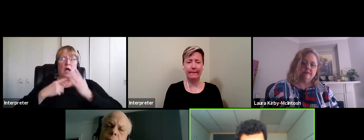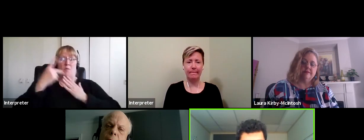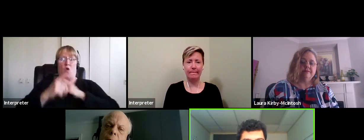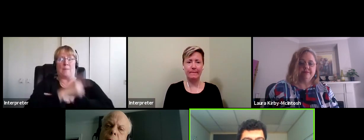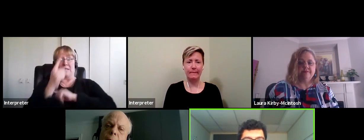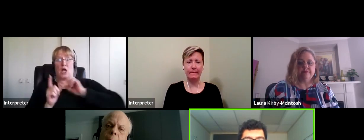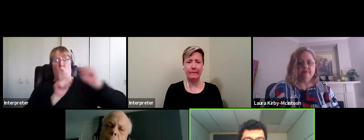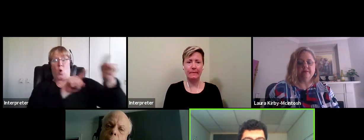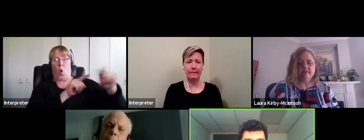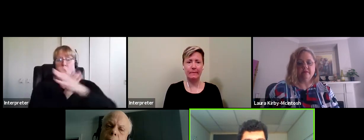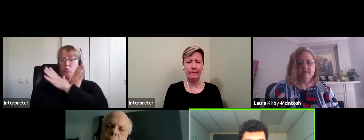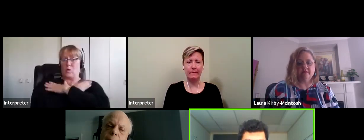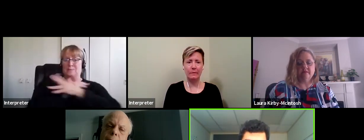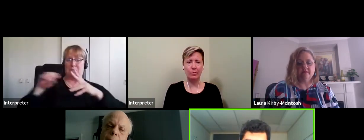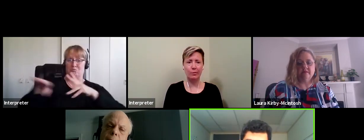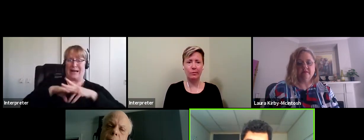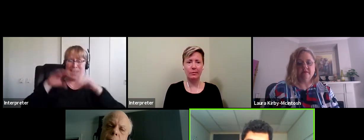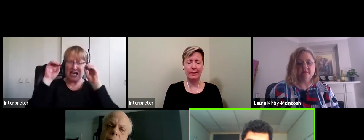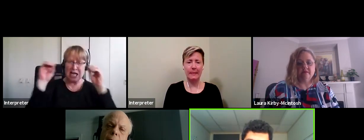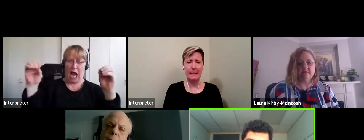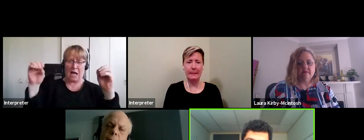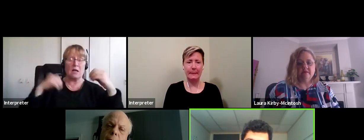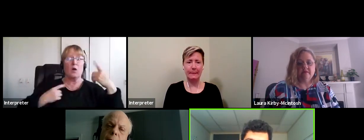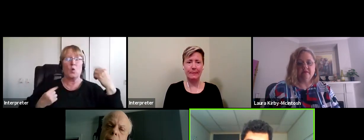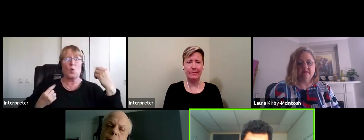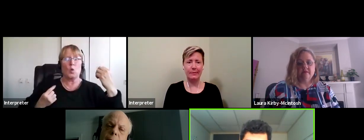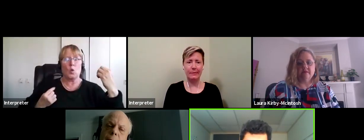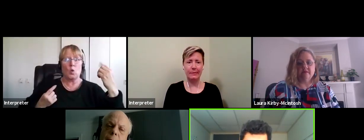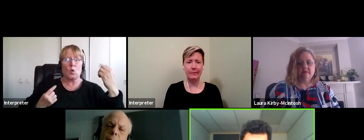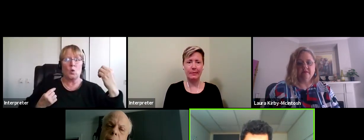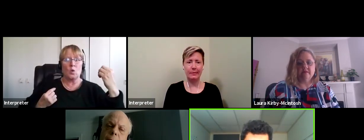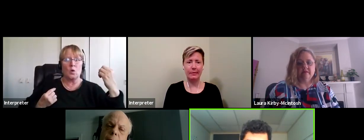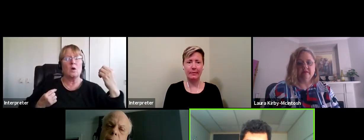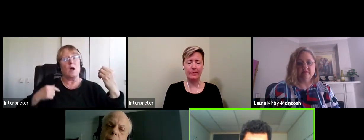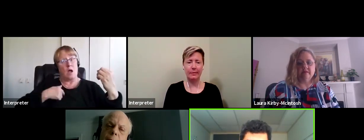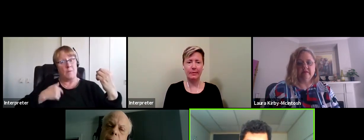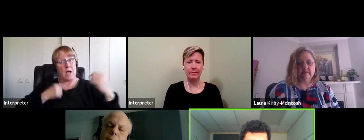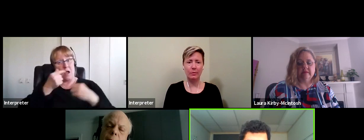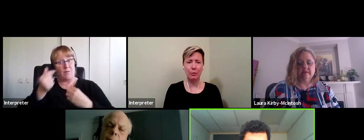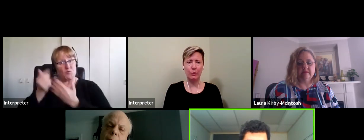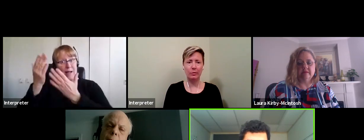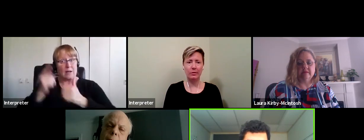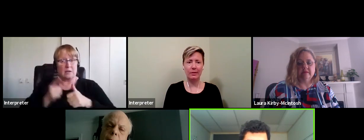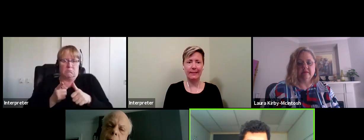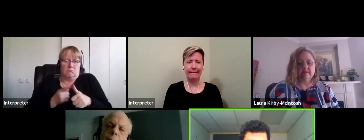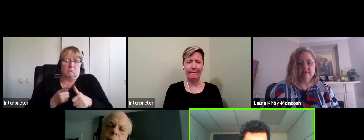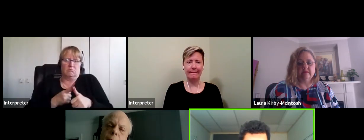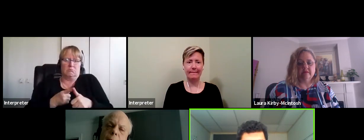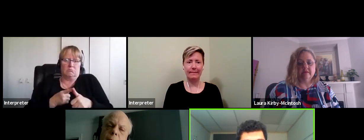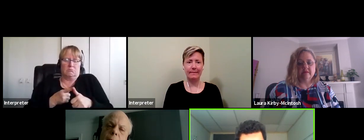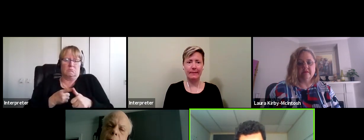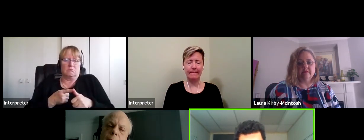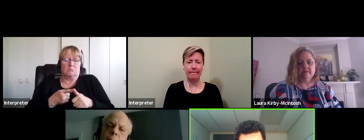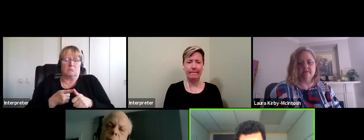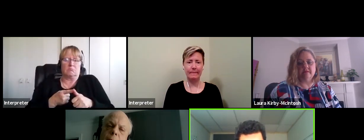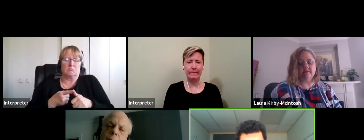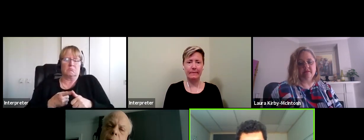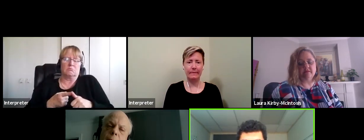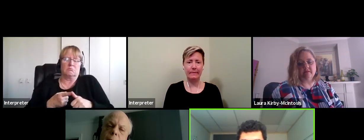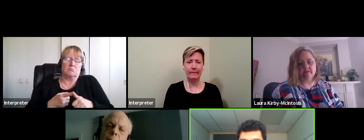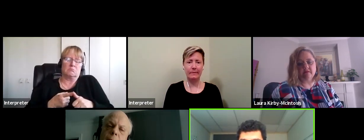respite programs in people's lives. So the recommendations I'd make to government, number one, we need to start